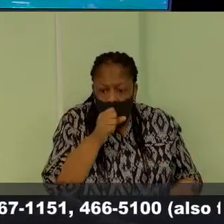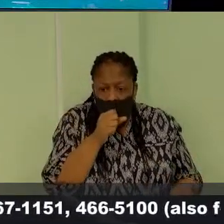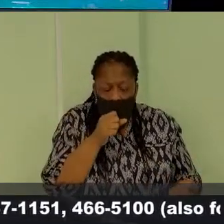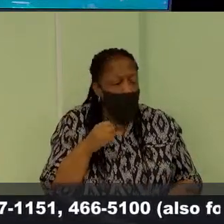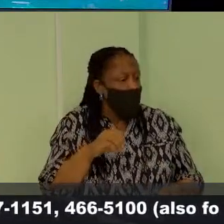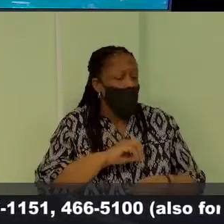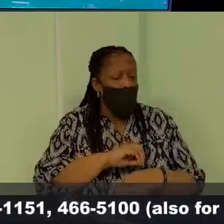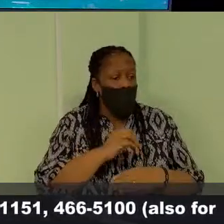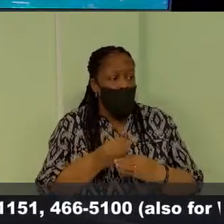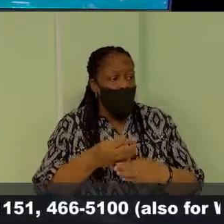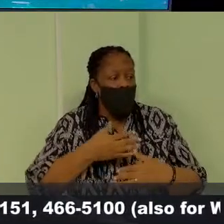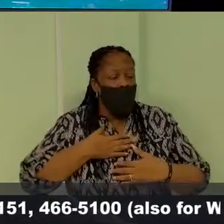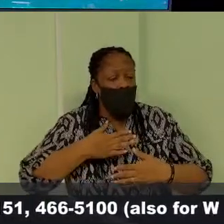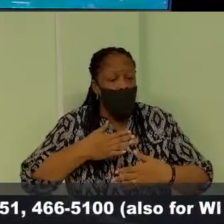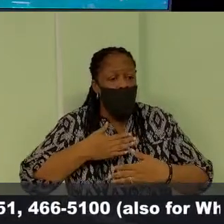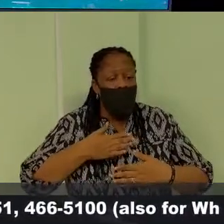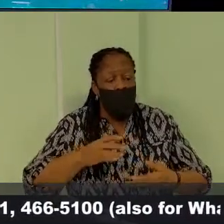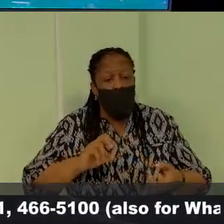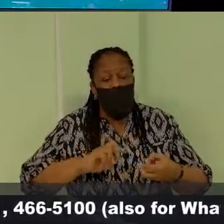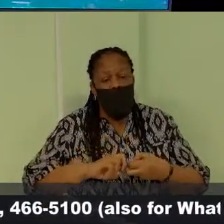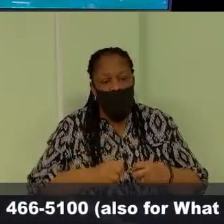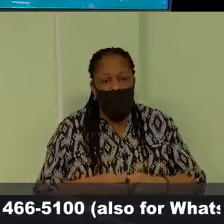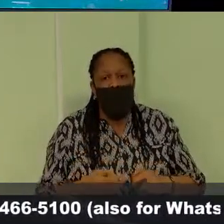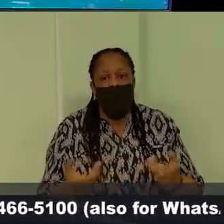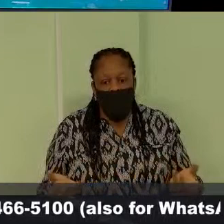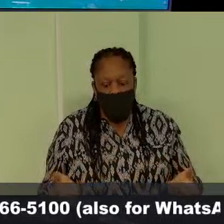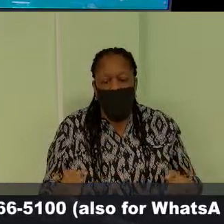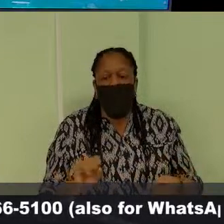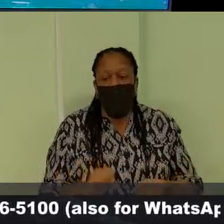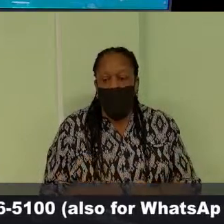or difficulty breathing. And so,